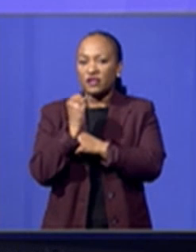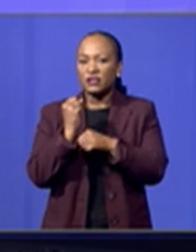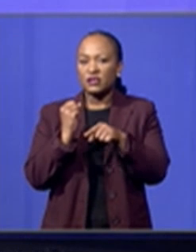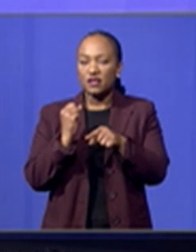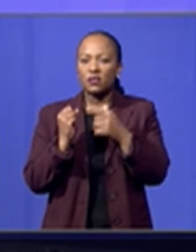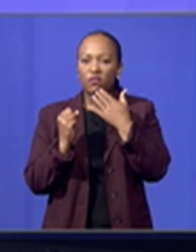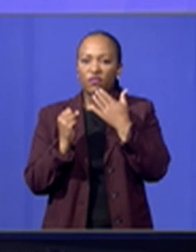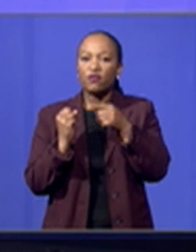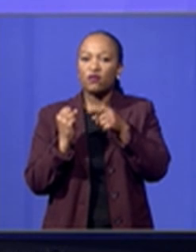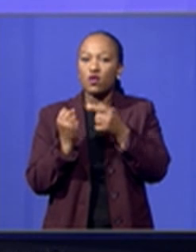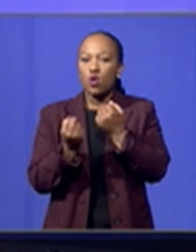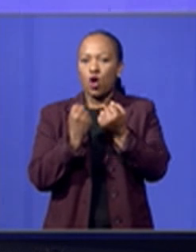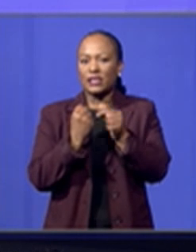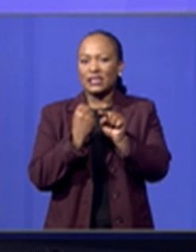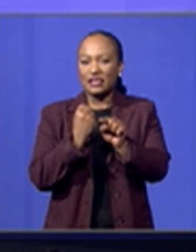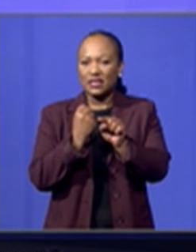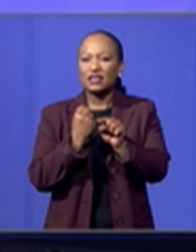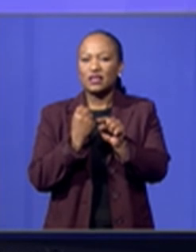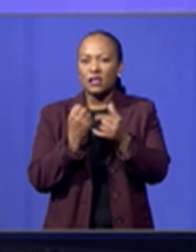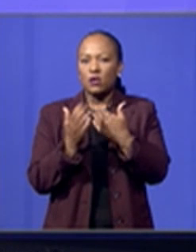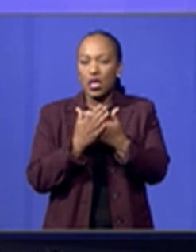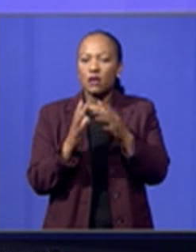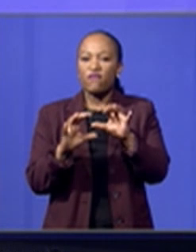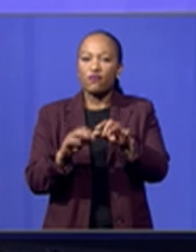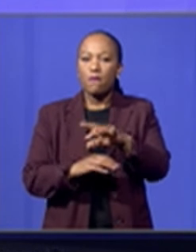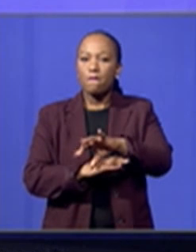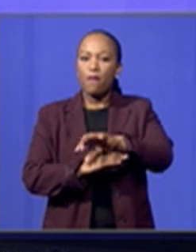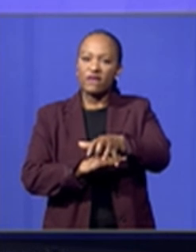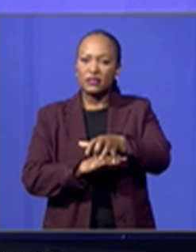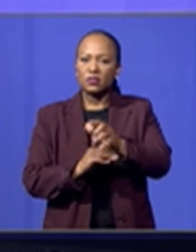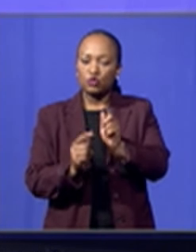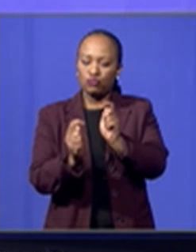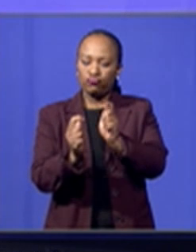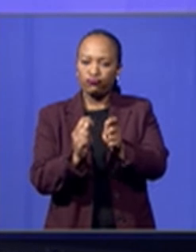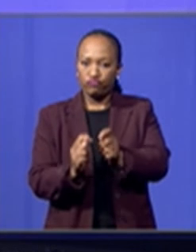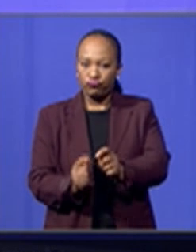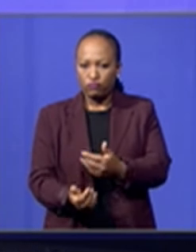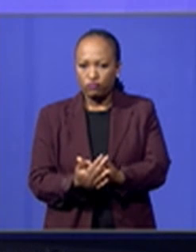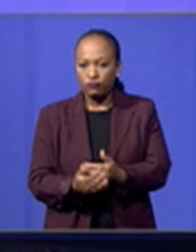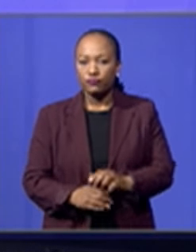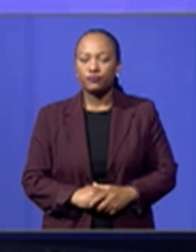Kokoano Bosetšhaba e ka ga gore e ka pateletsa jang porofense go dira diphetogo.